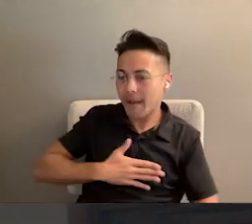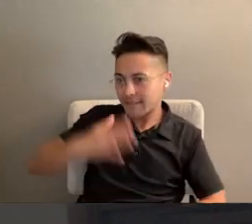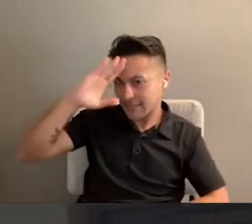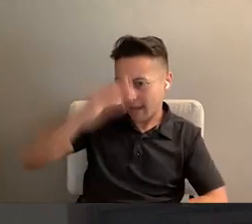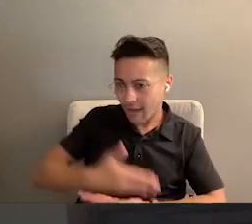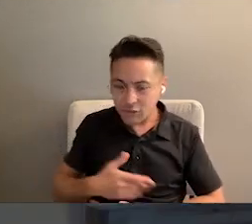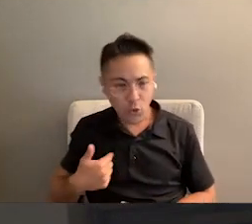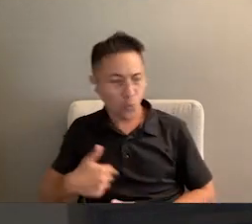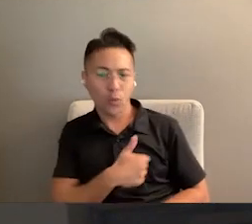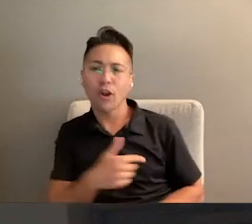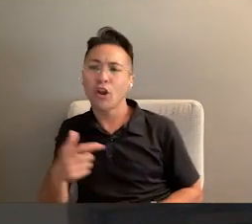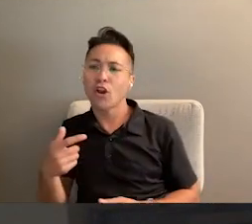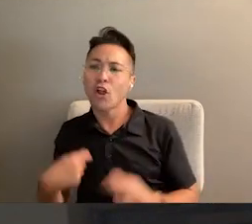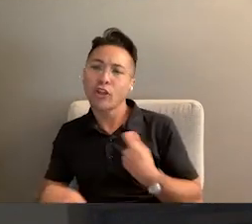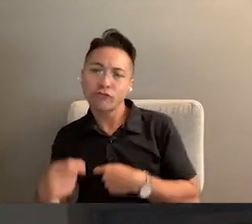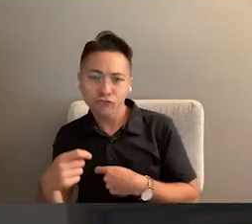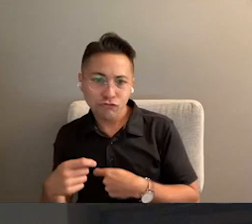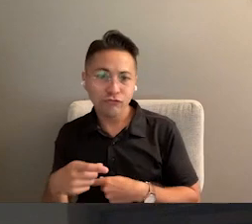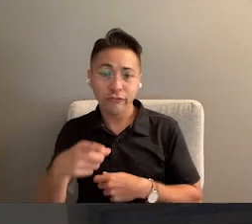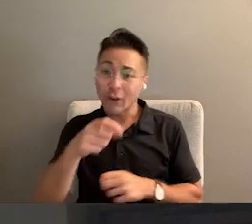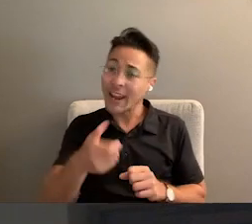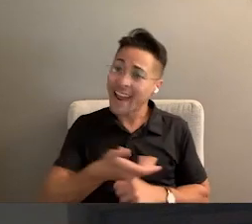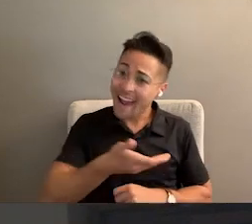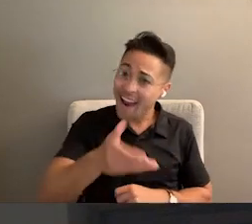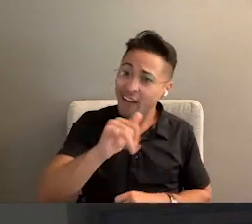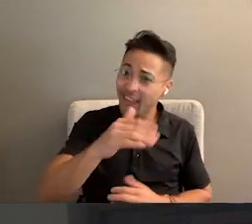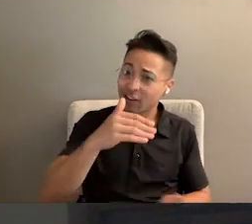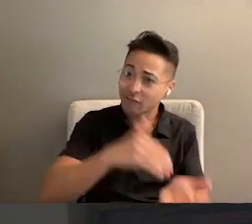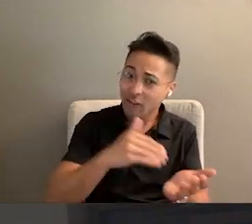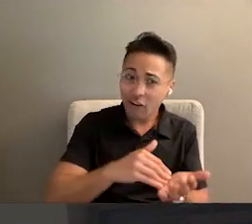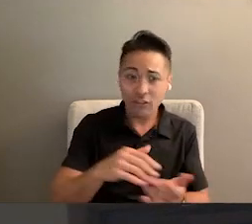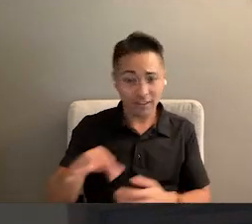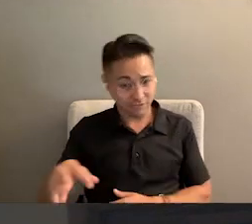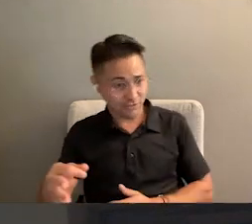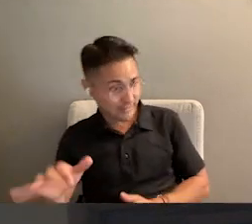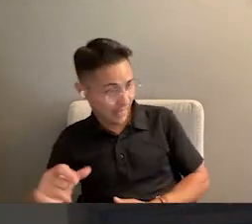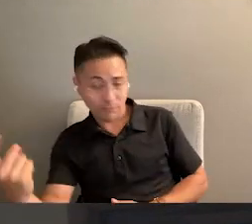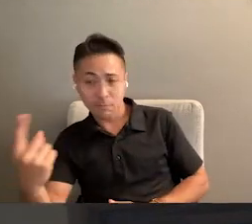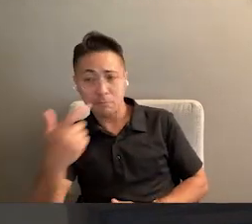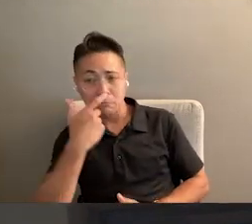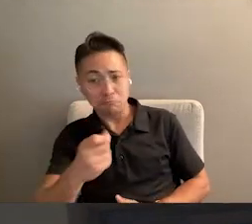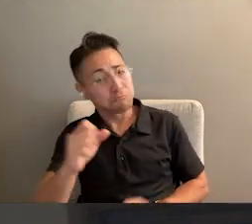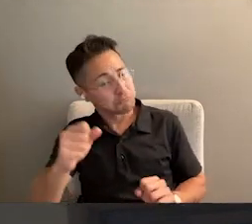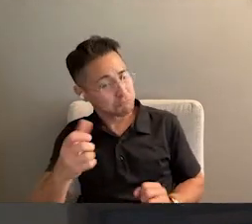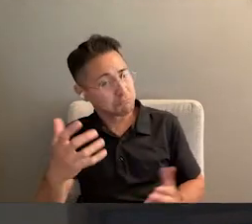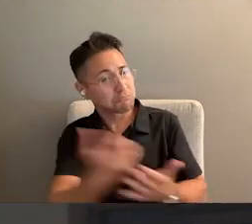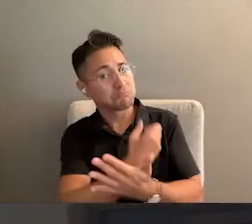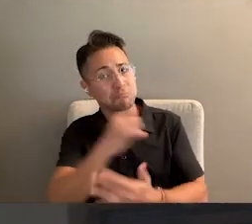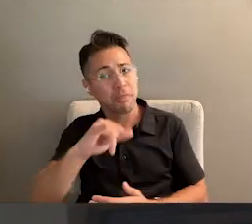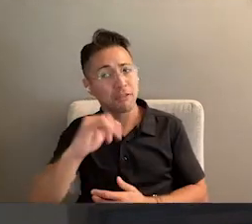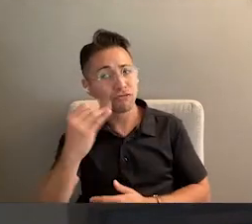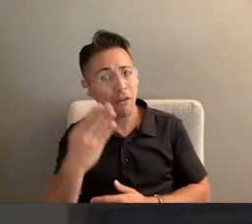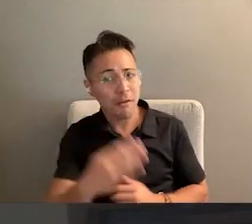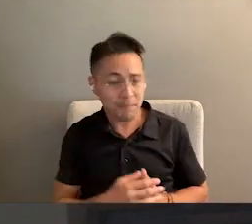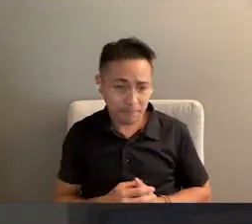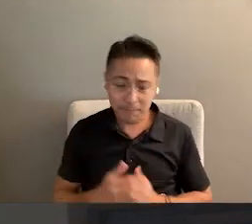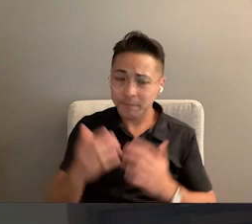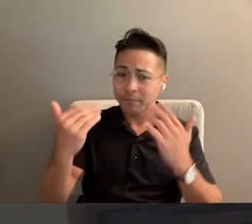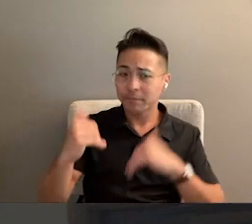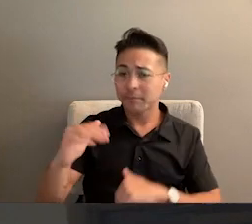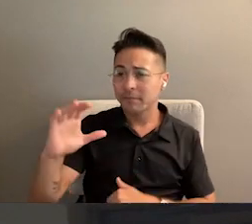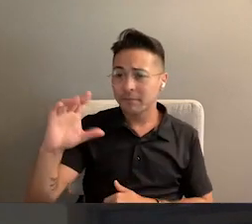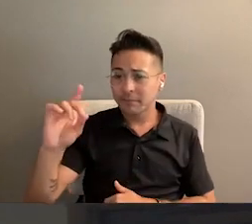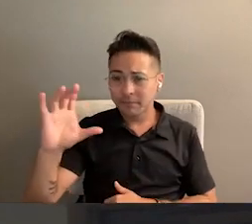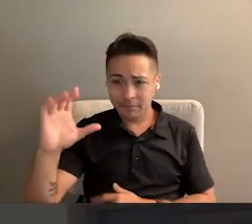to stop doing whatever. It's alternative, so you get to hire that daughter, right? It could be something if she was interested in, she could have that